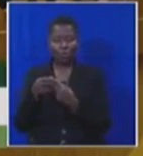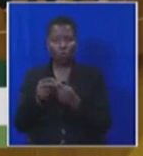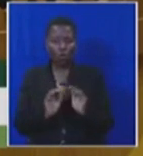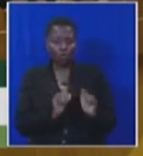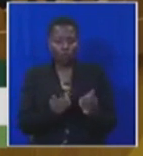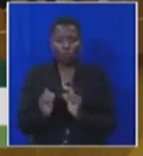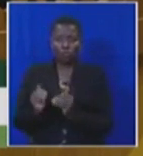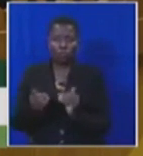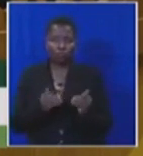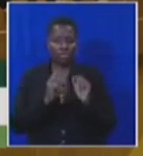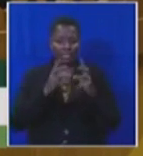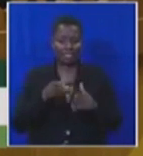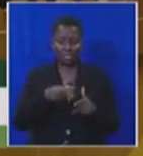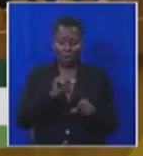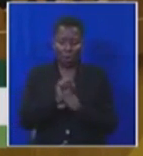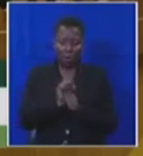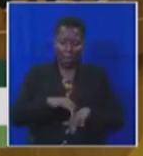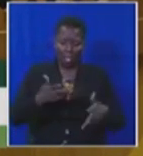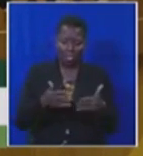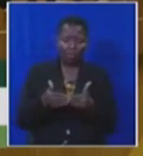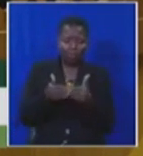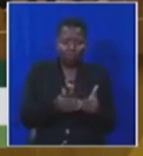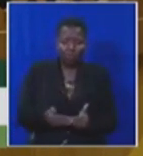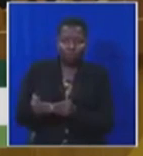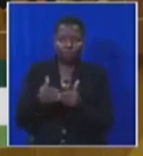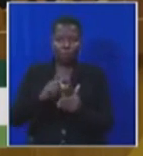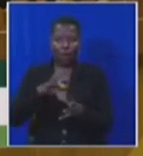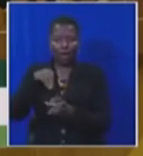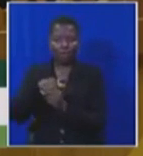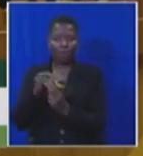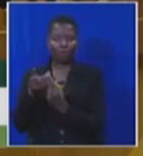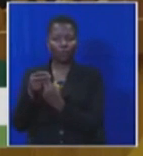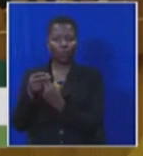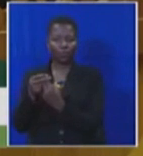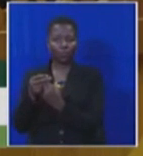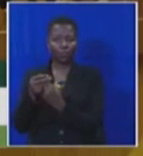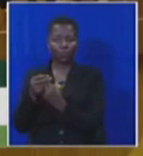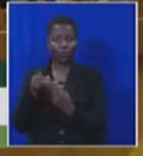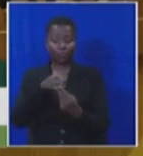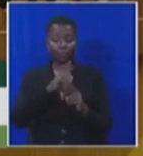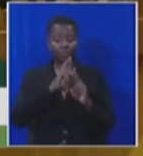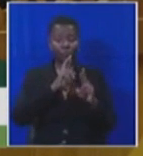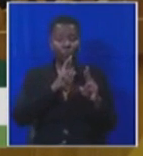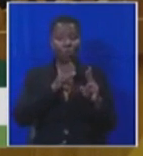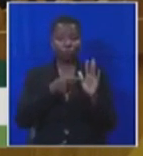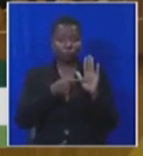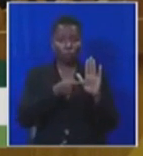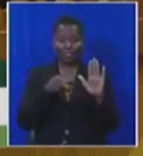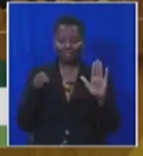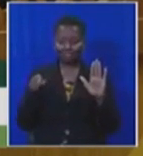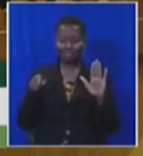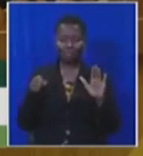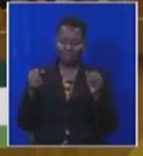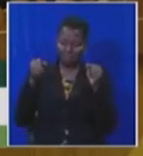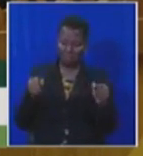where underperforming teachers are protected because they are members of SADTU. It will show how SADTU uses